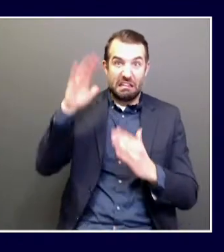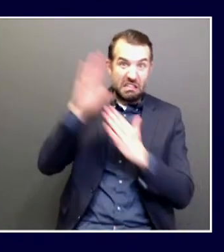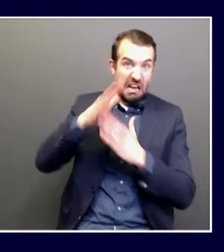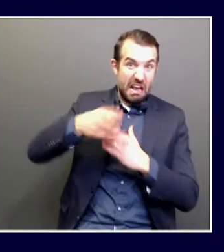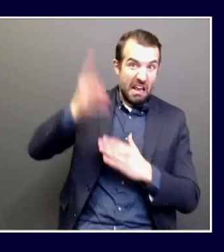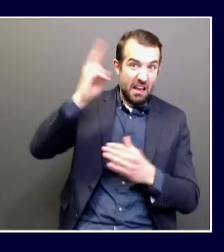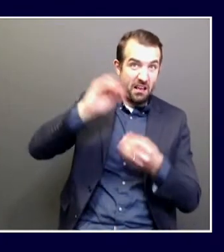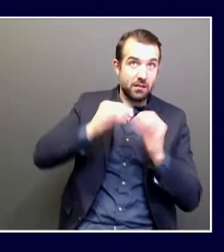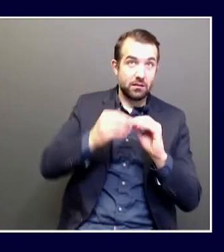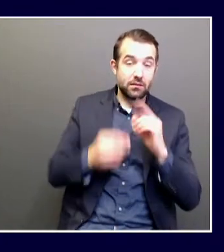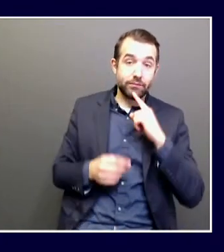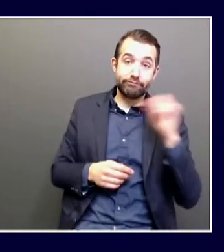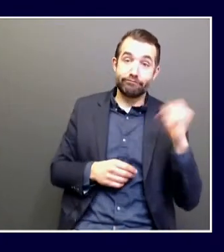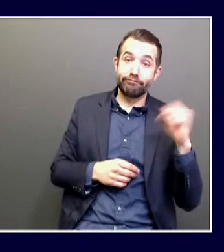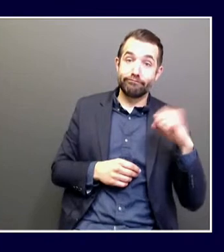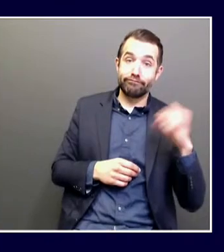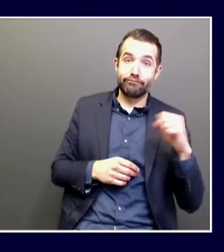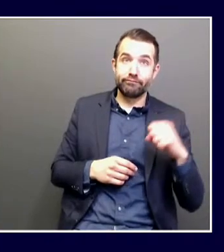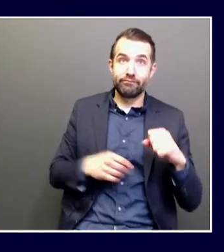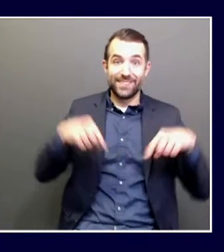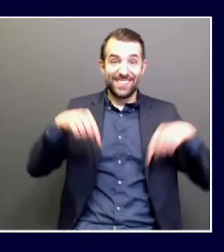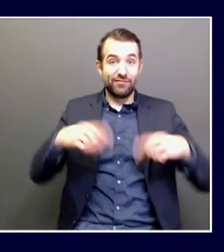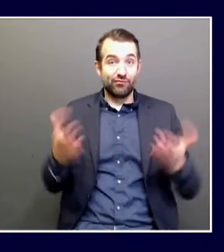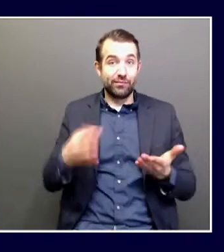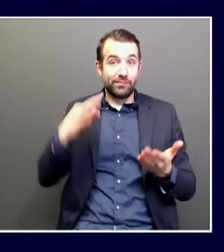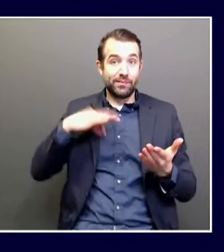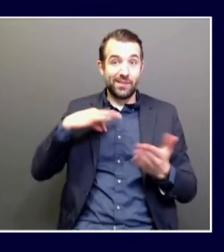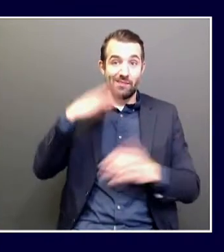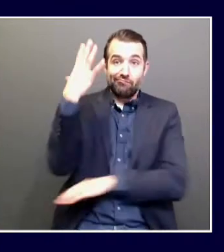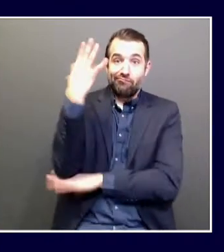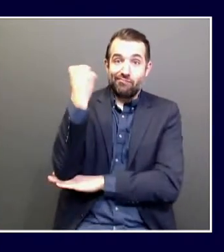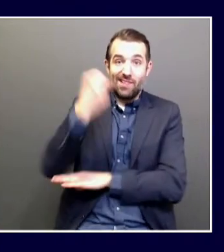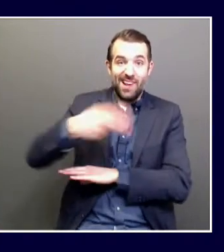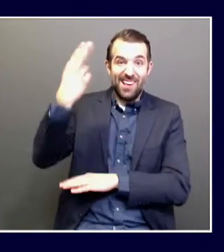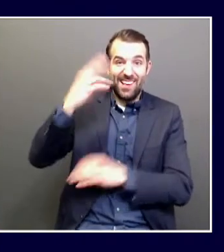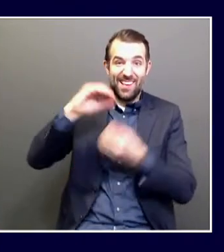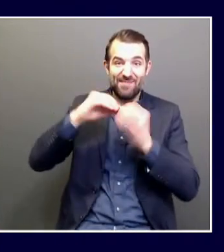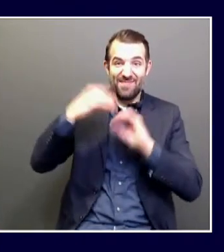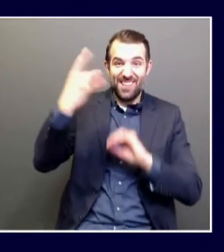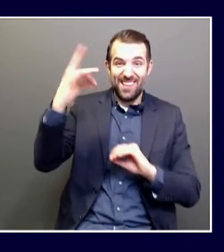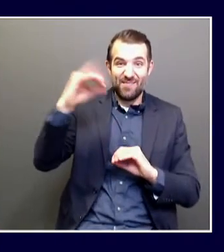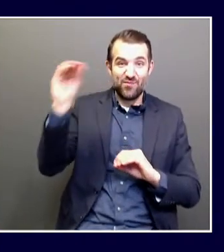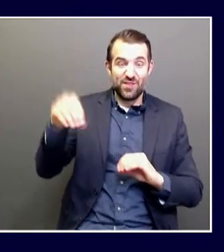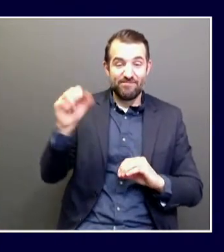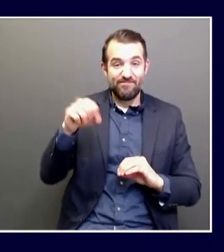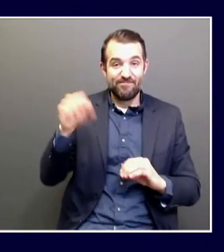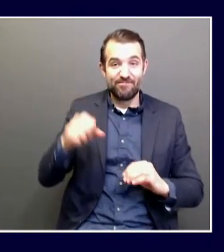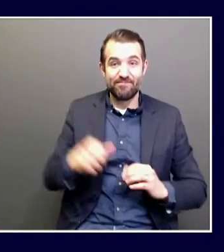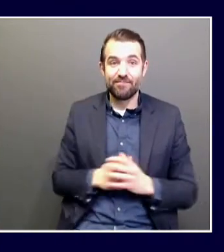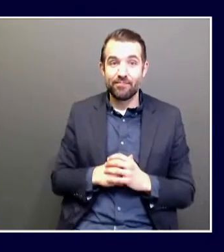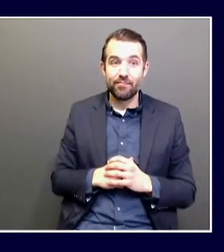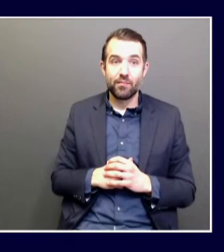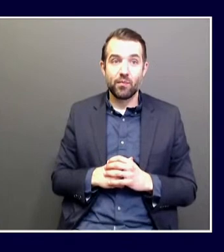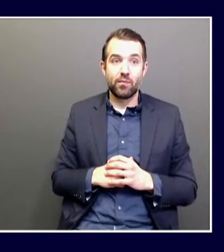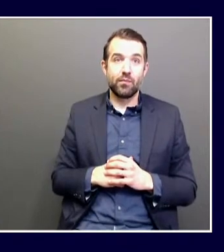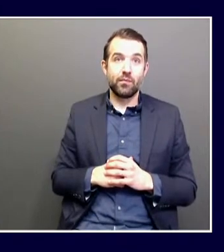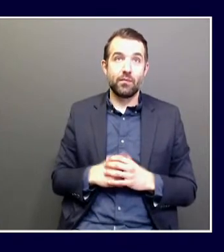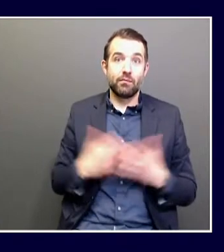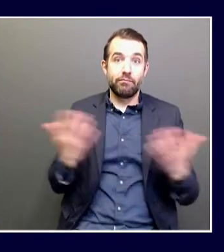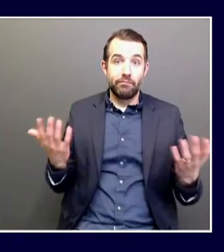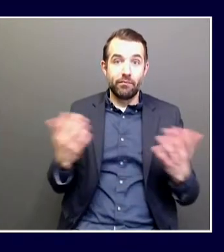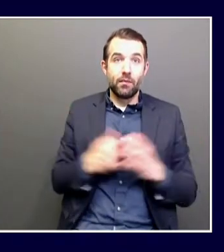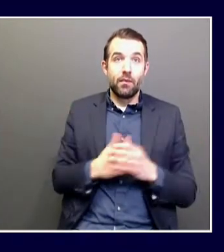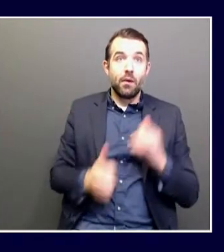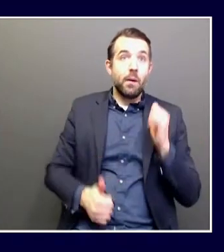Patrick. That is correct as to the number, as well as to the fact that it's a high mark for the pandemic, driven largely